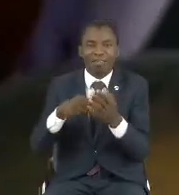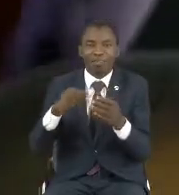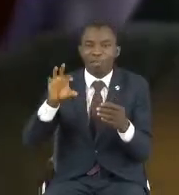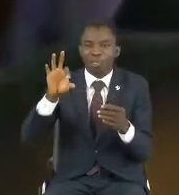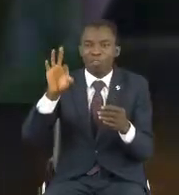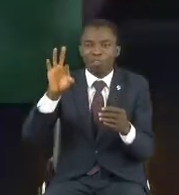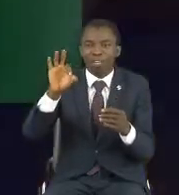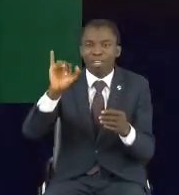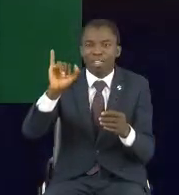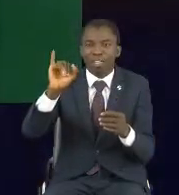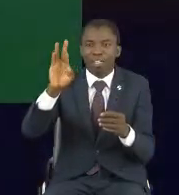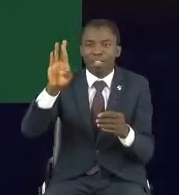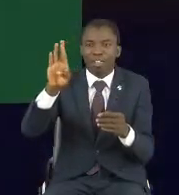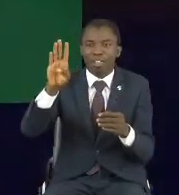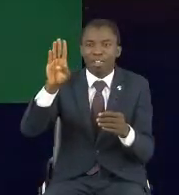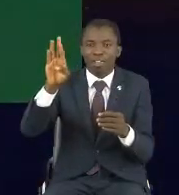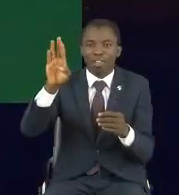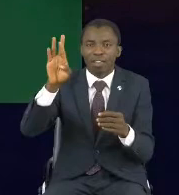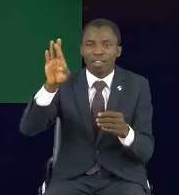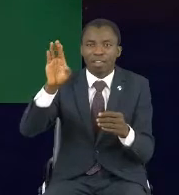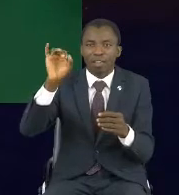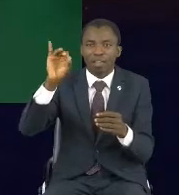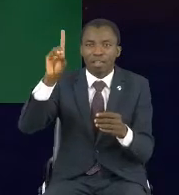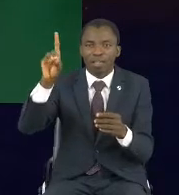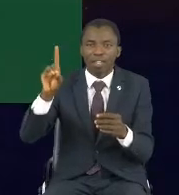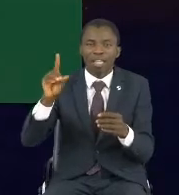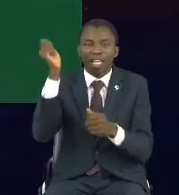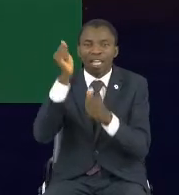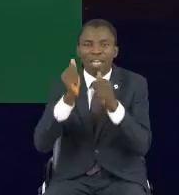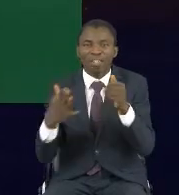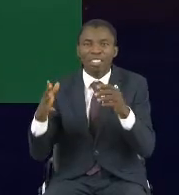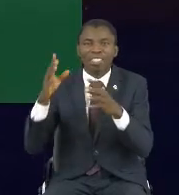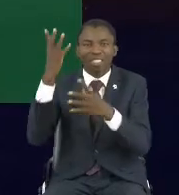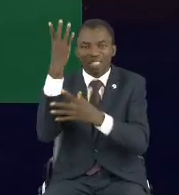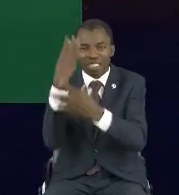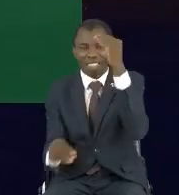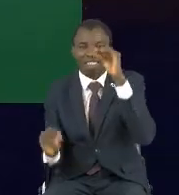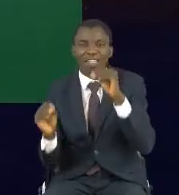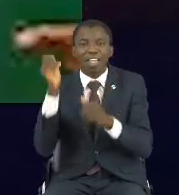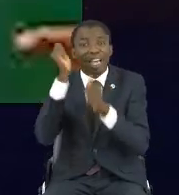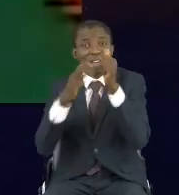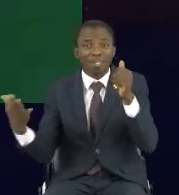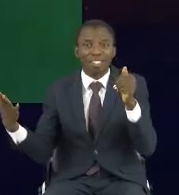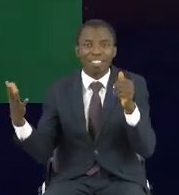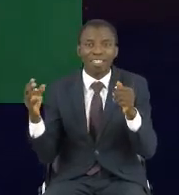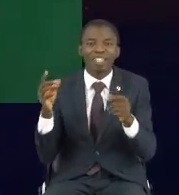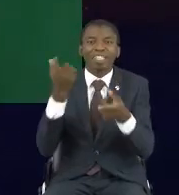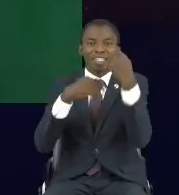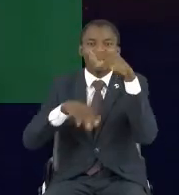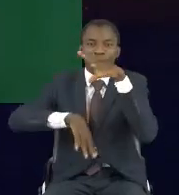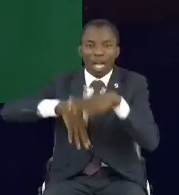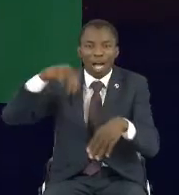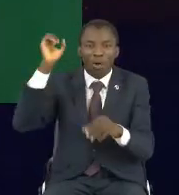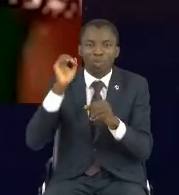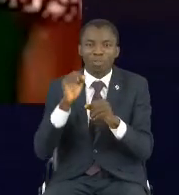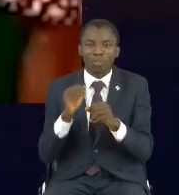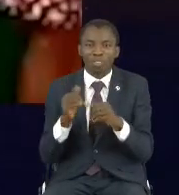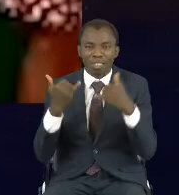Tentacles, everything about the fibroid, everything came out.